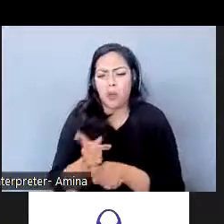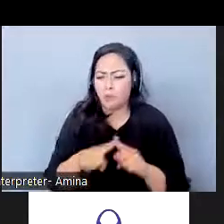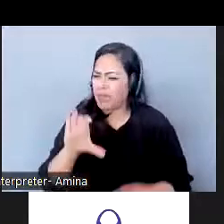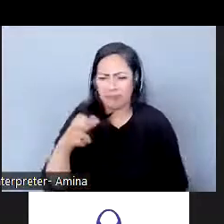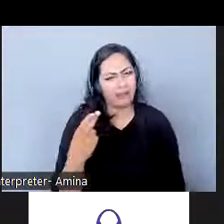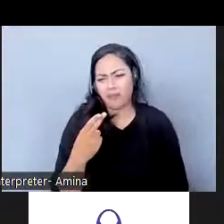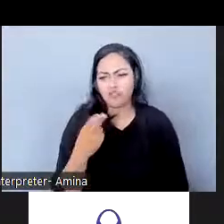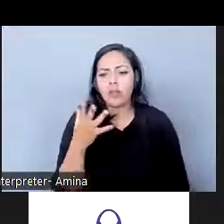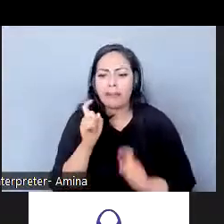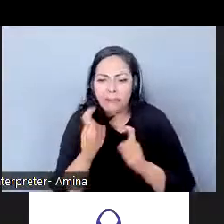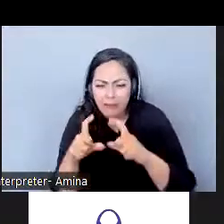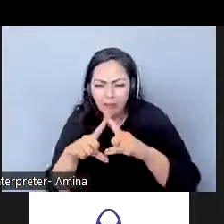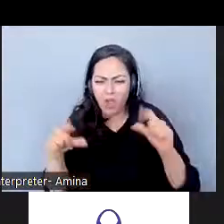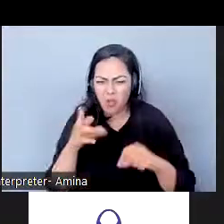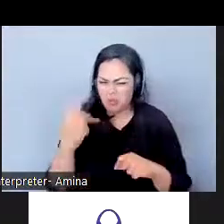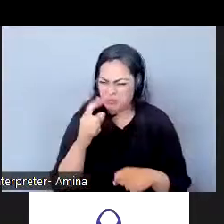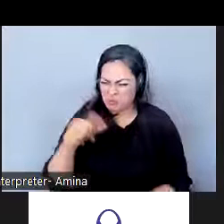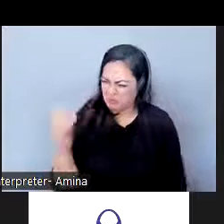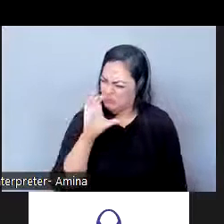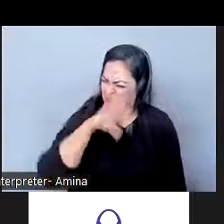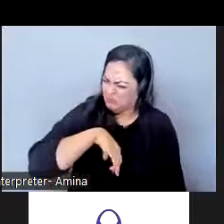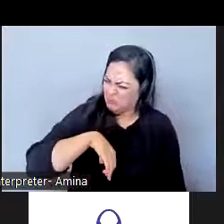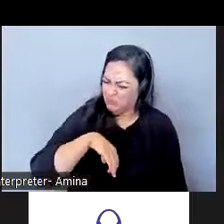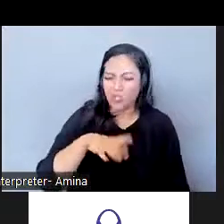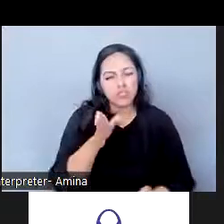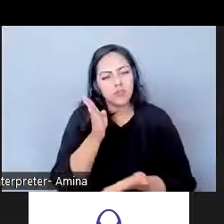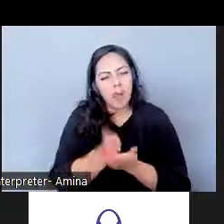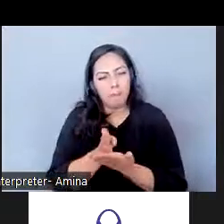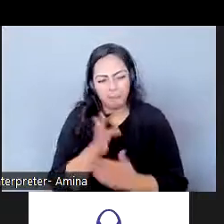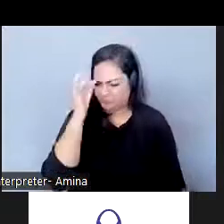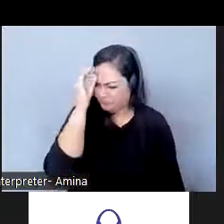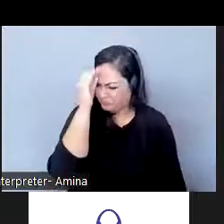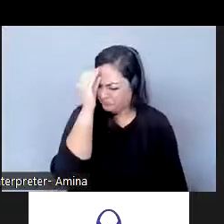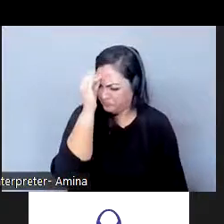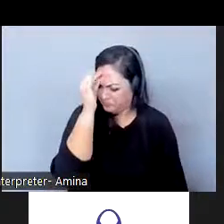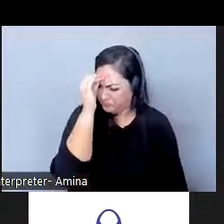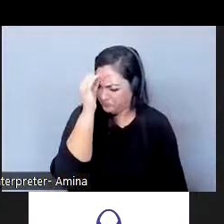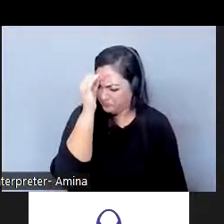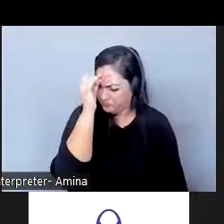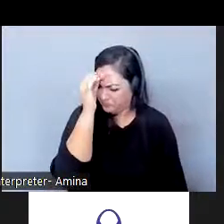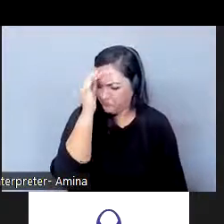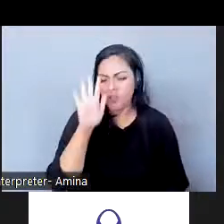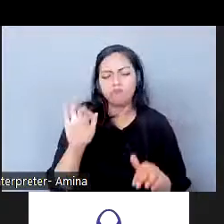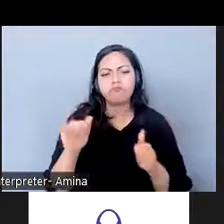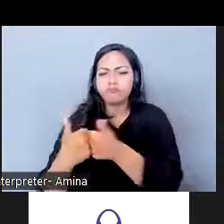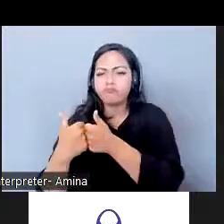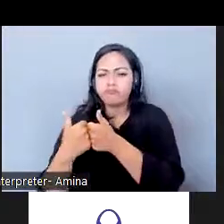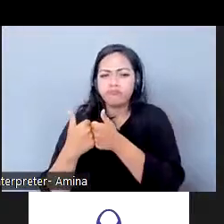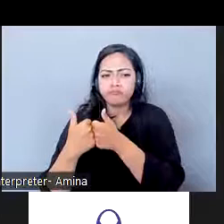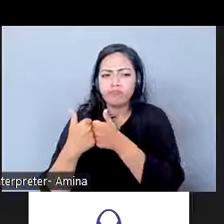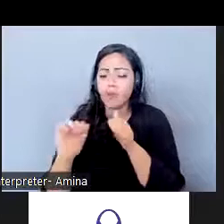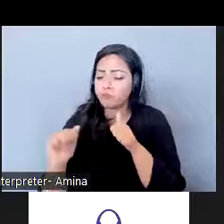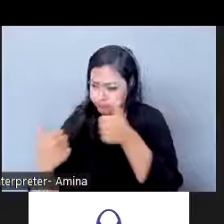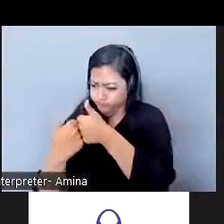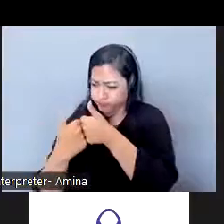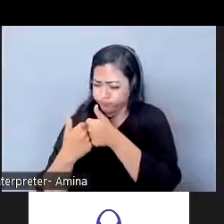not something that you'd see every day. So you challenge that. reject, refuse, or ignore.